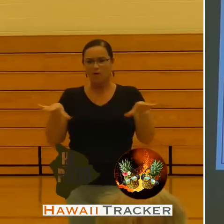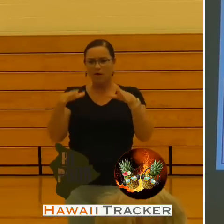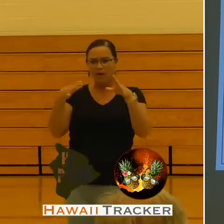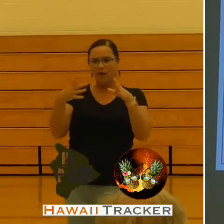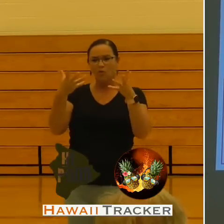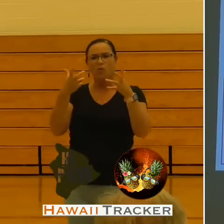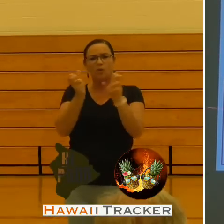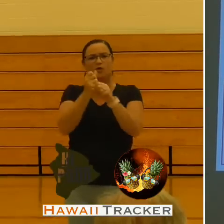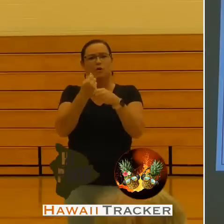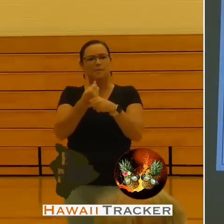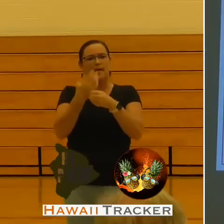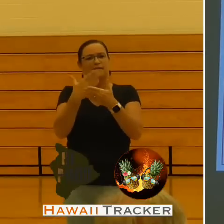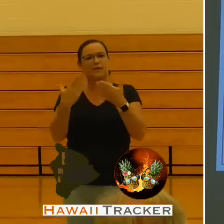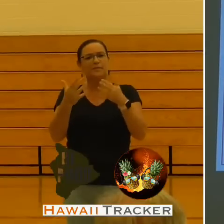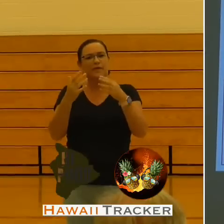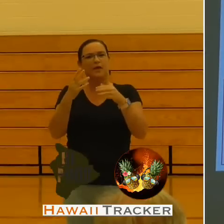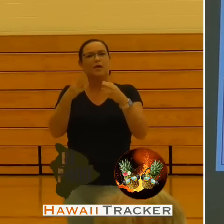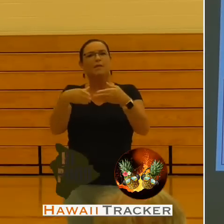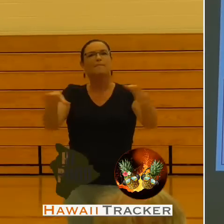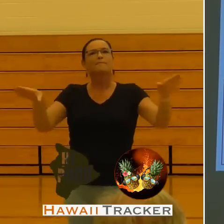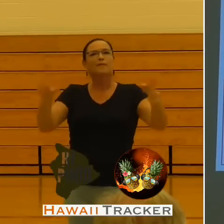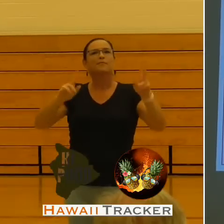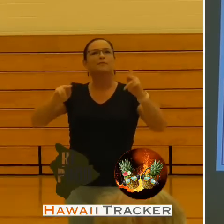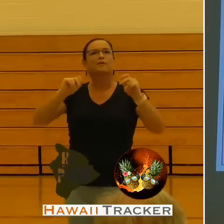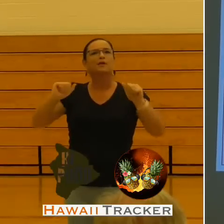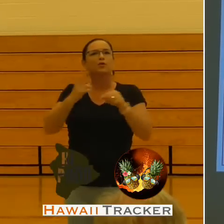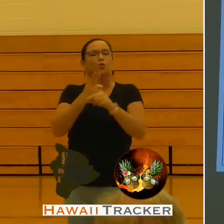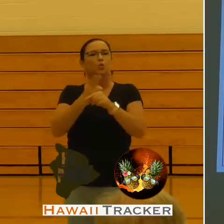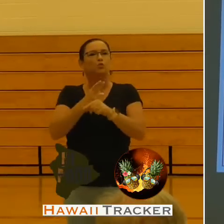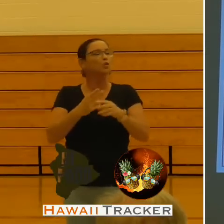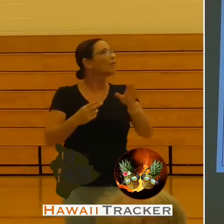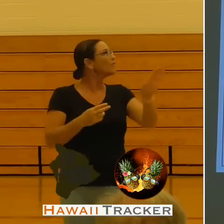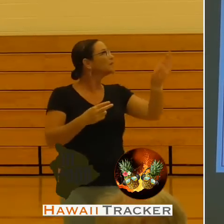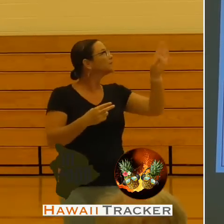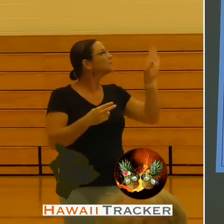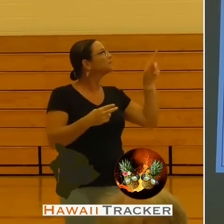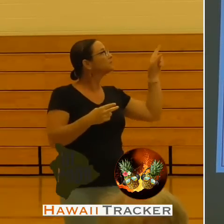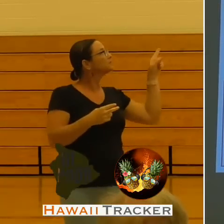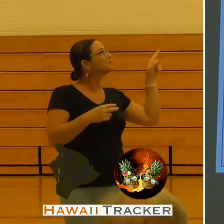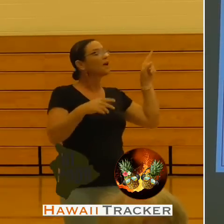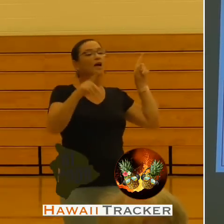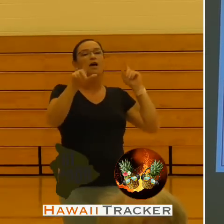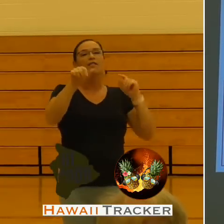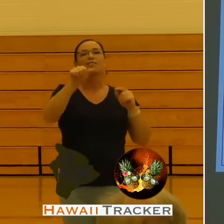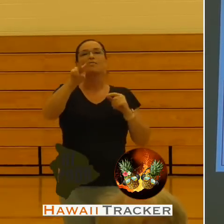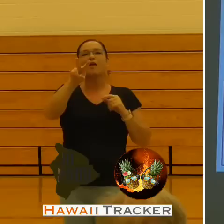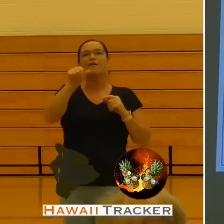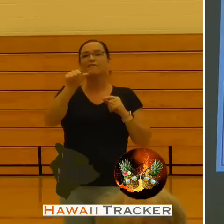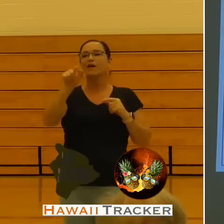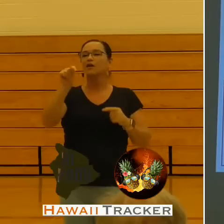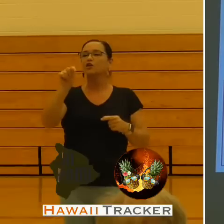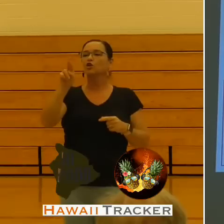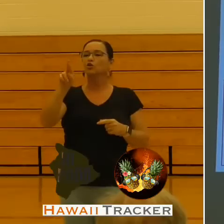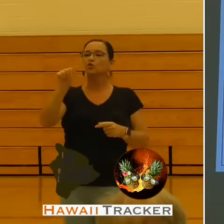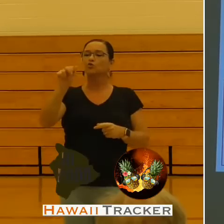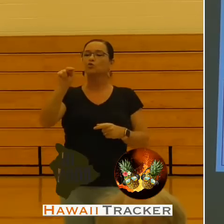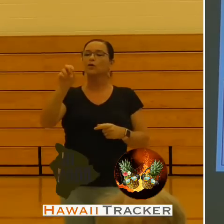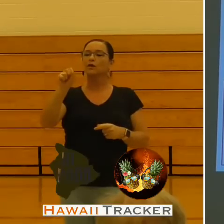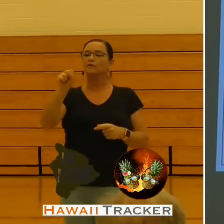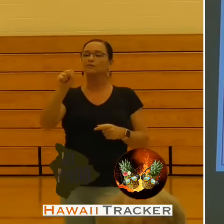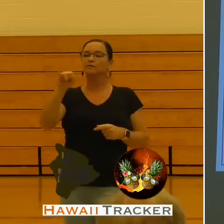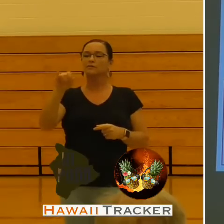public. On the left side here is what we call a lava transit map. How quickly the lava